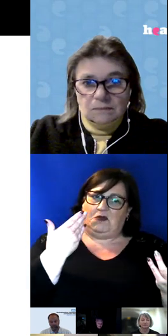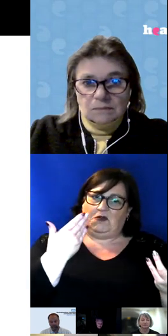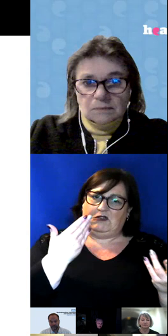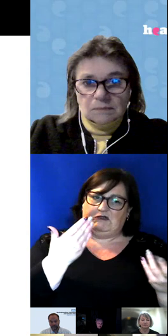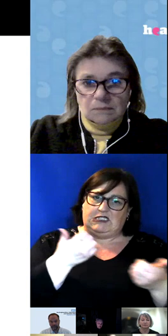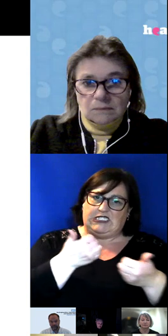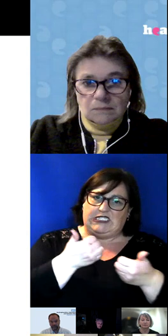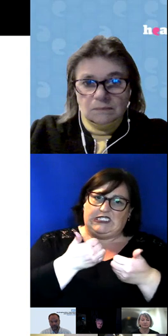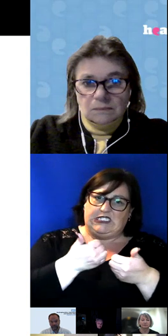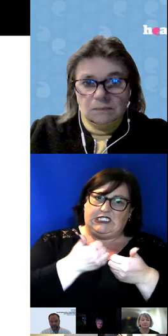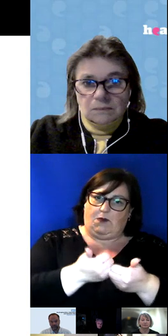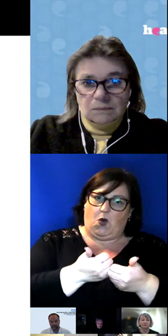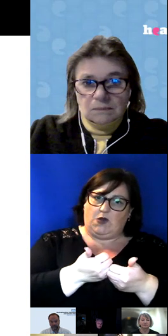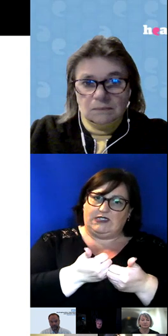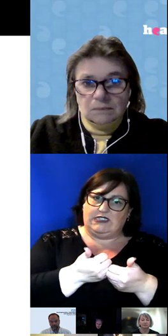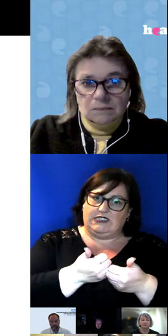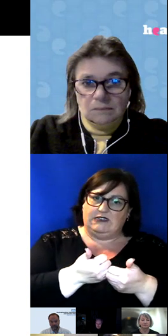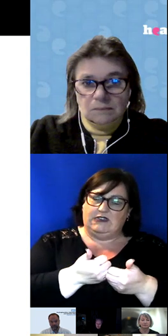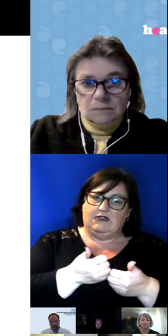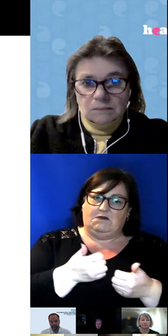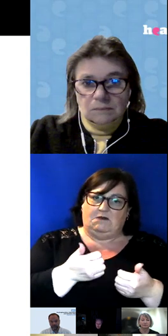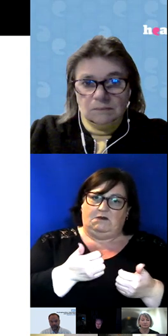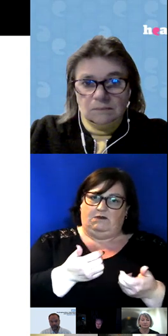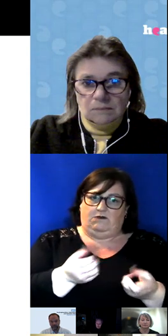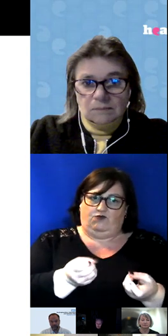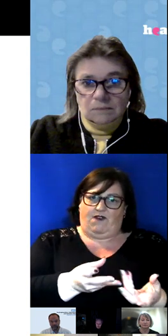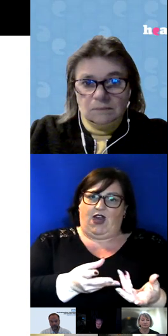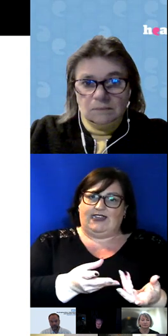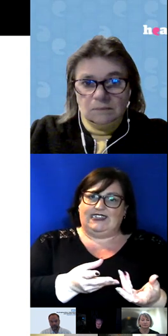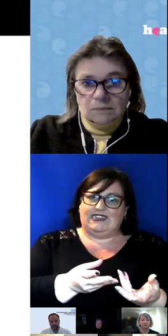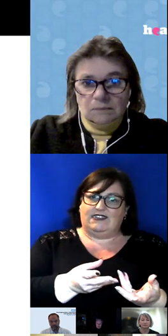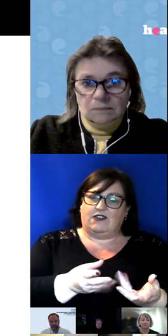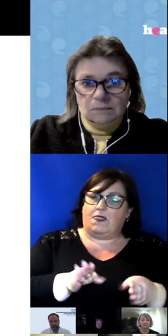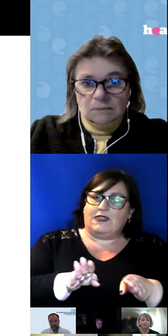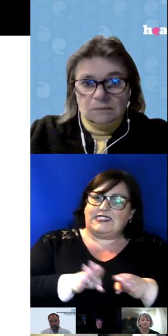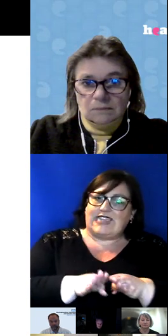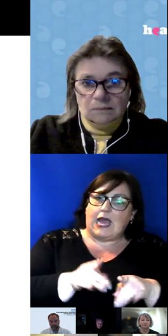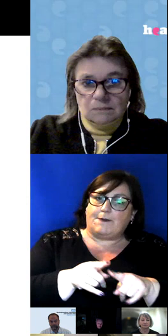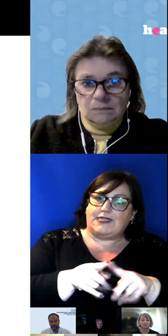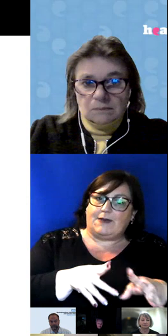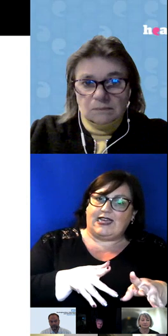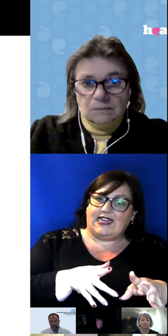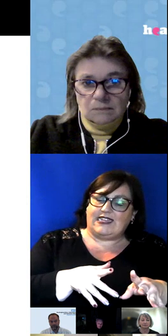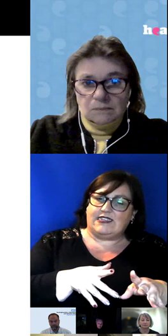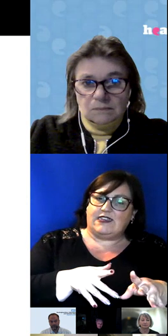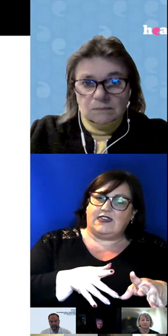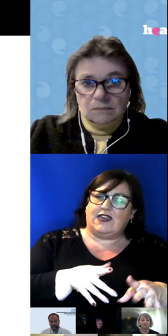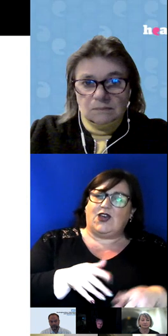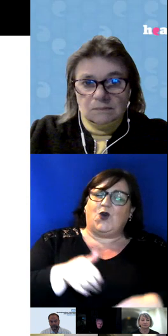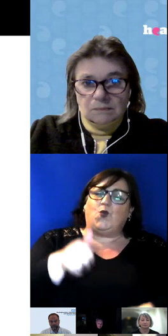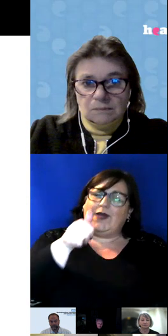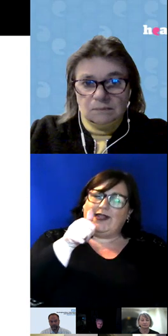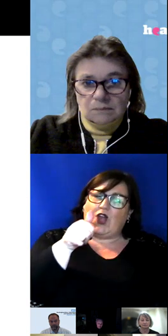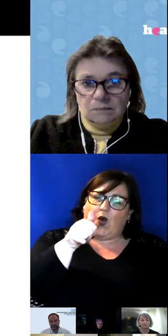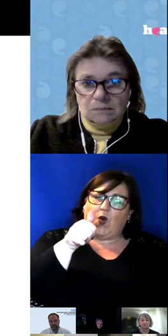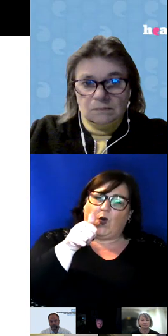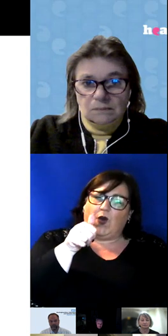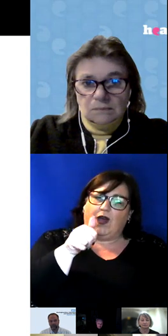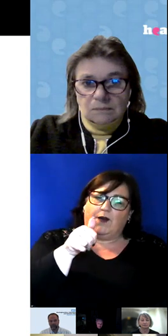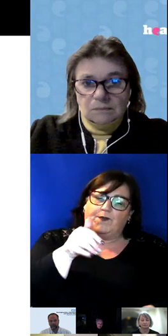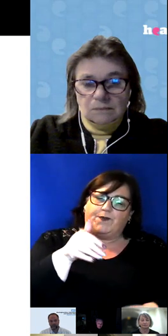one of our recommendations was actually that there was capacity sort of within the Bob